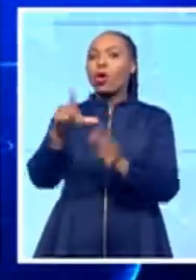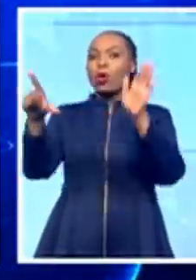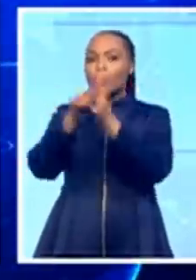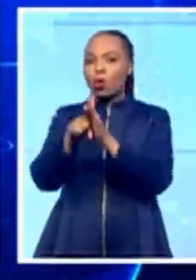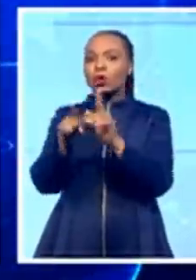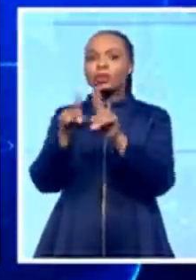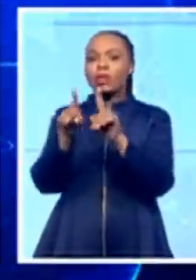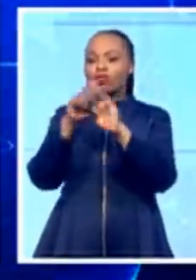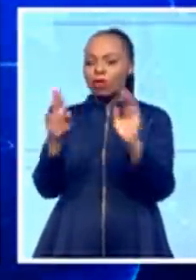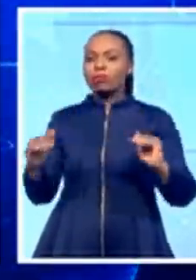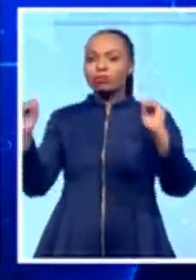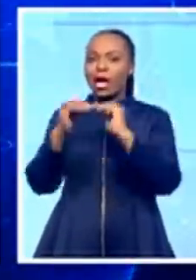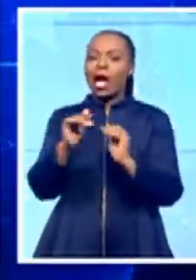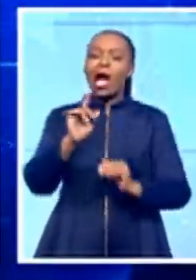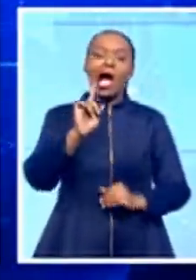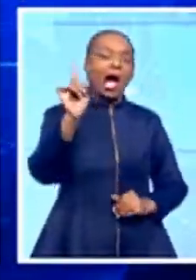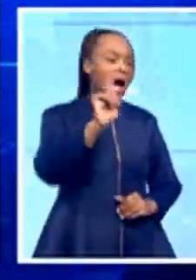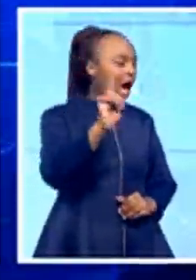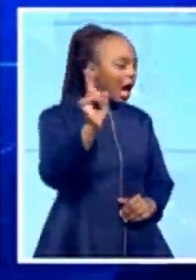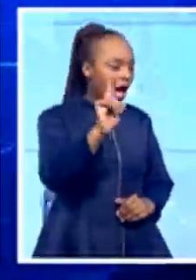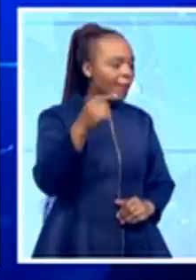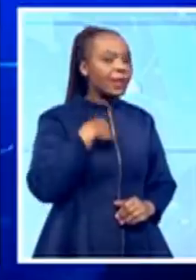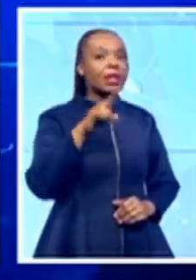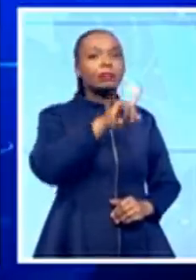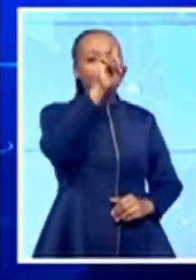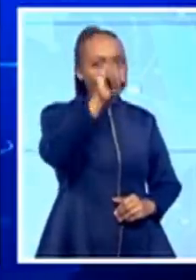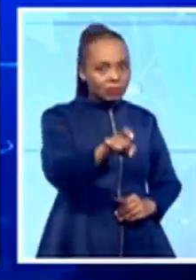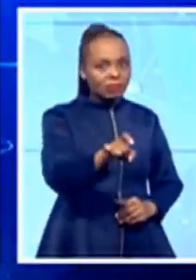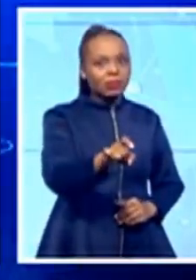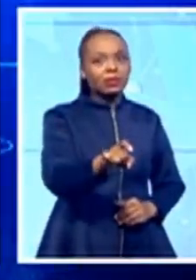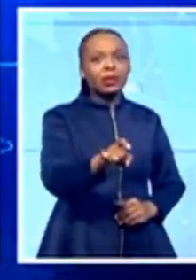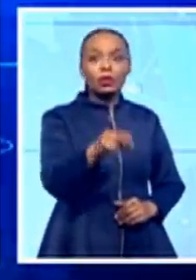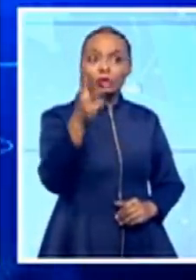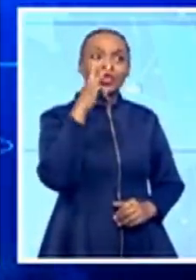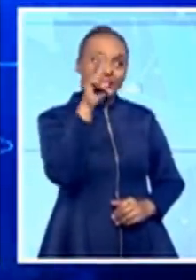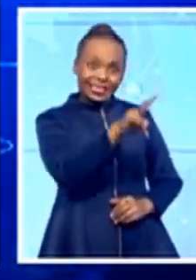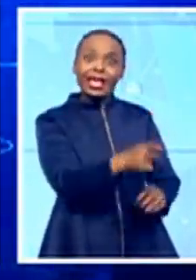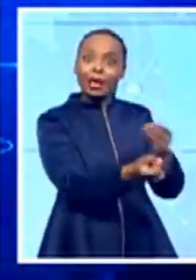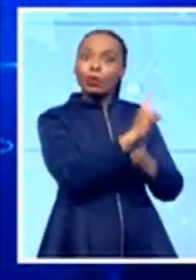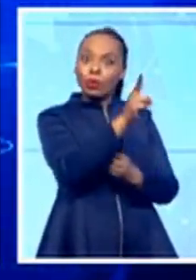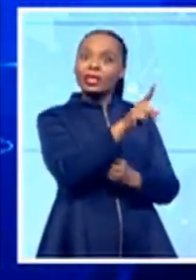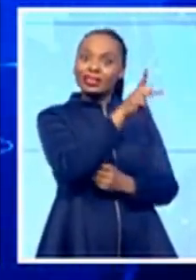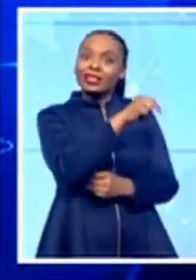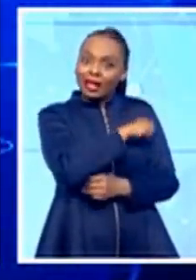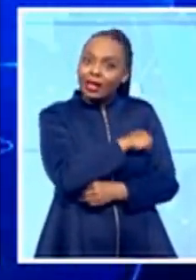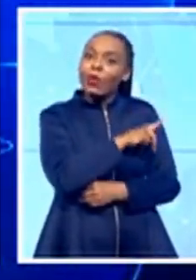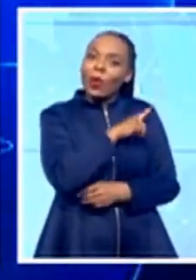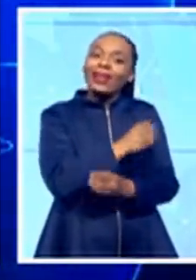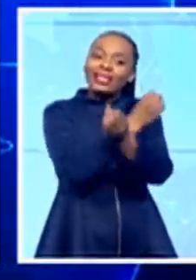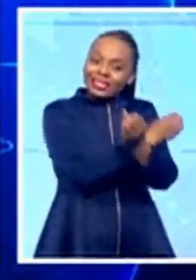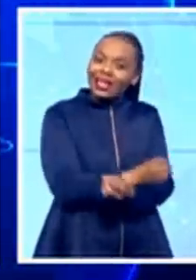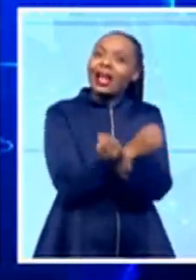the question is with regards to what we've been seeing in KwaZulu-Natal, the torching of the trucks. We're getting reports from the N3 toll concession